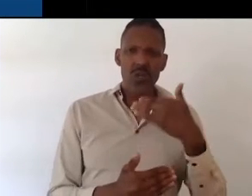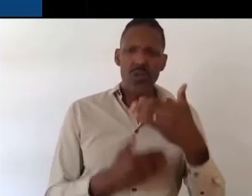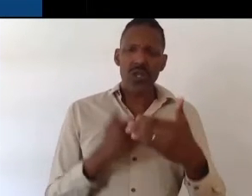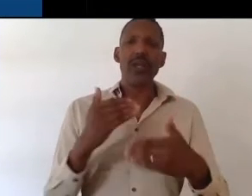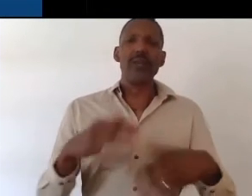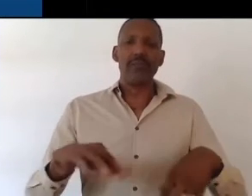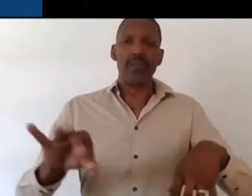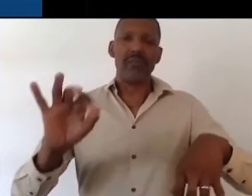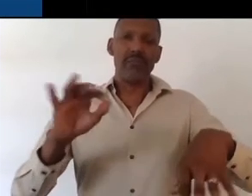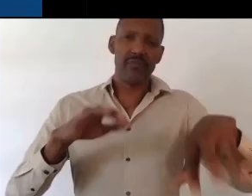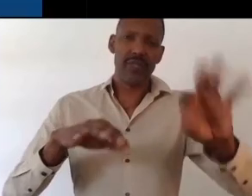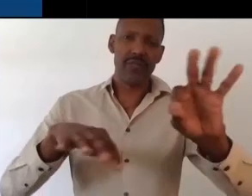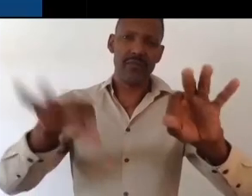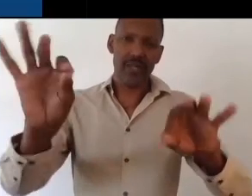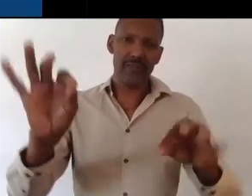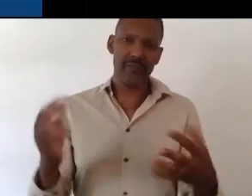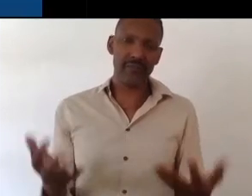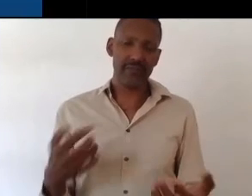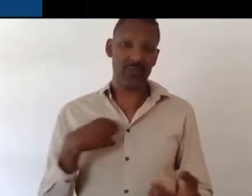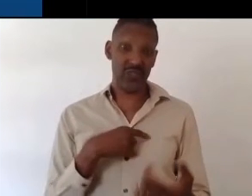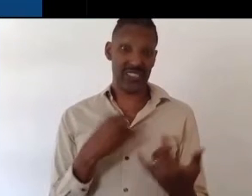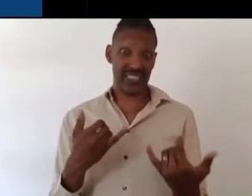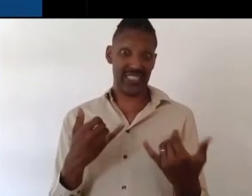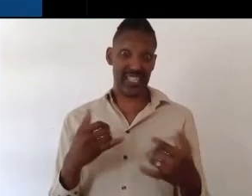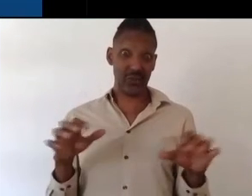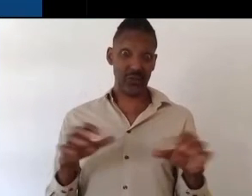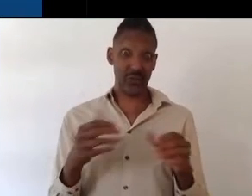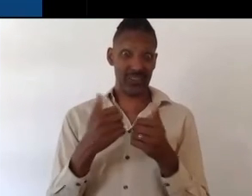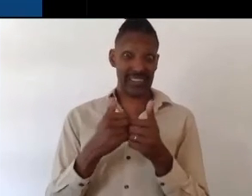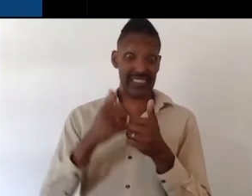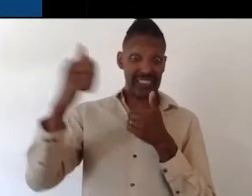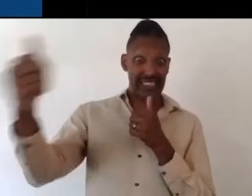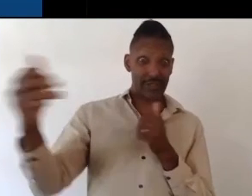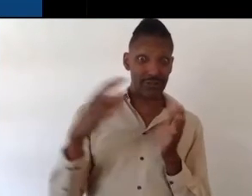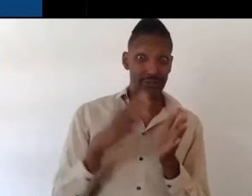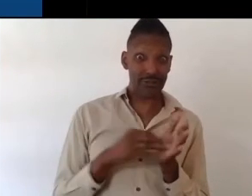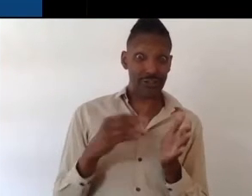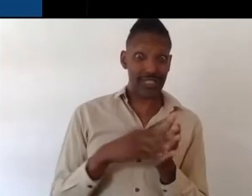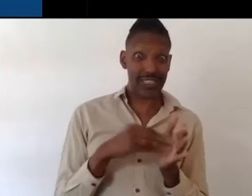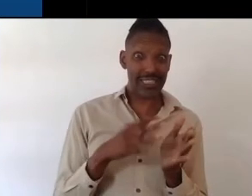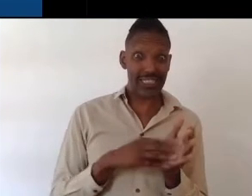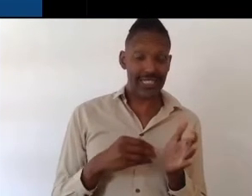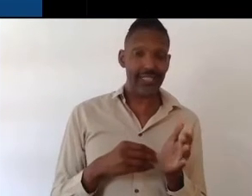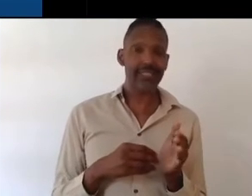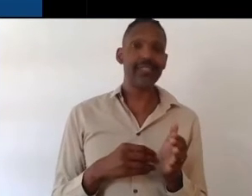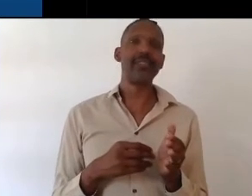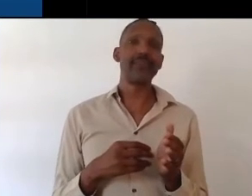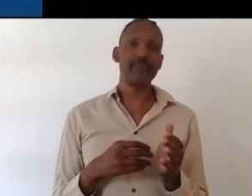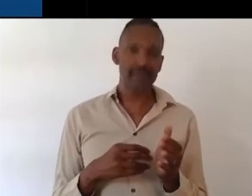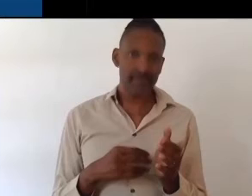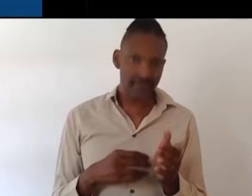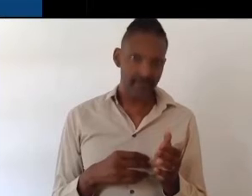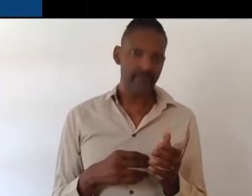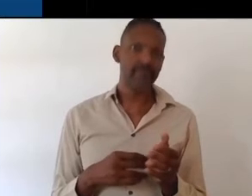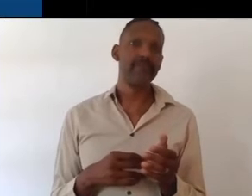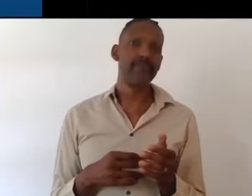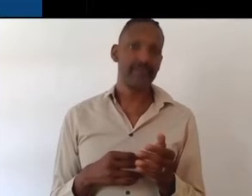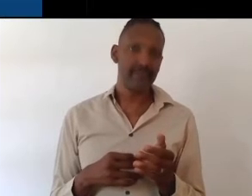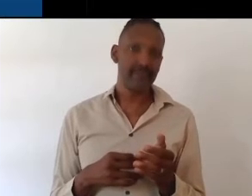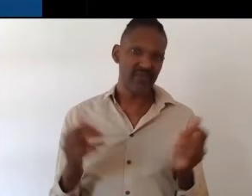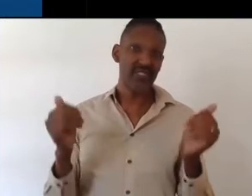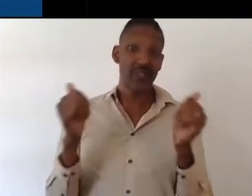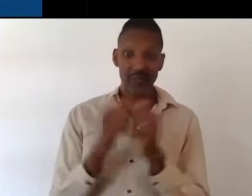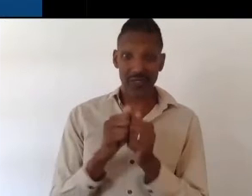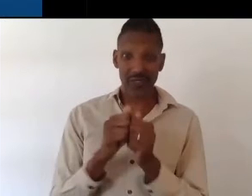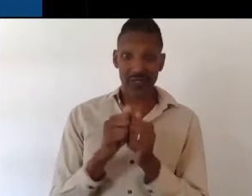children dive in and start building right away. But then I had a child who I could see going in